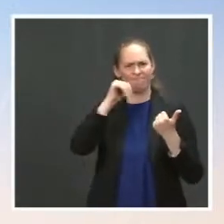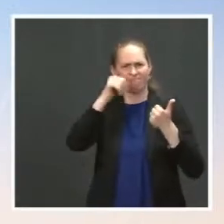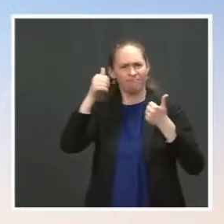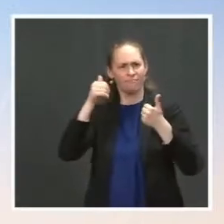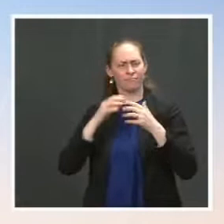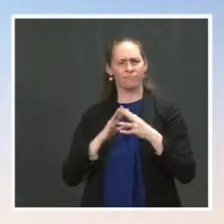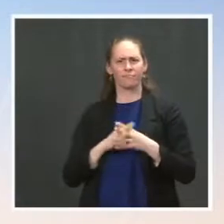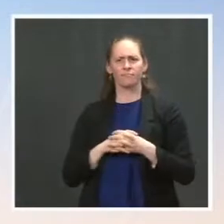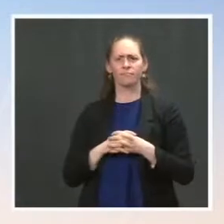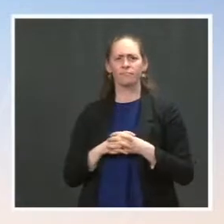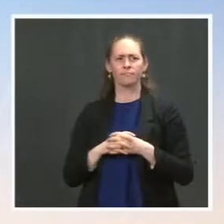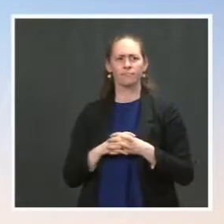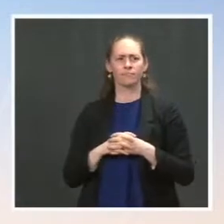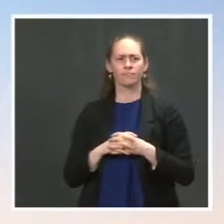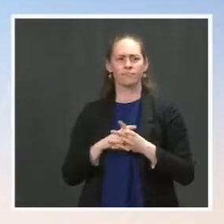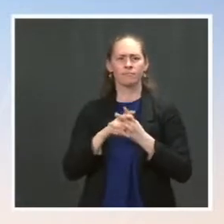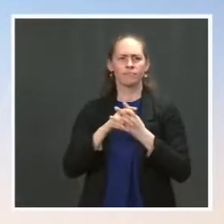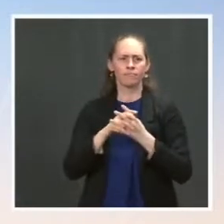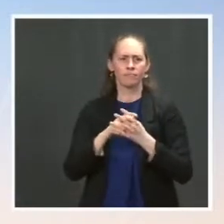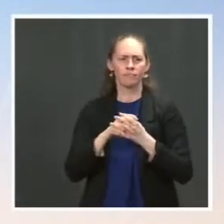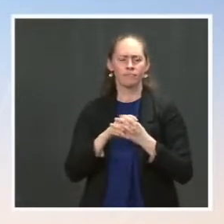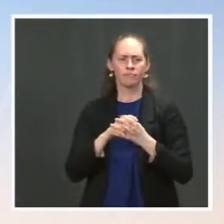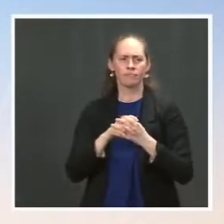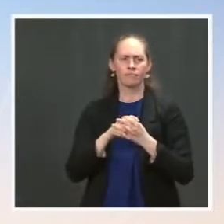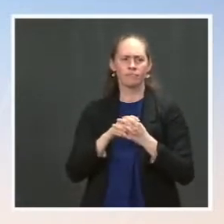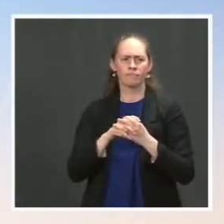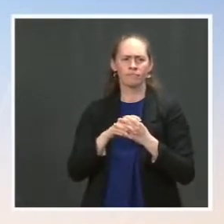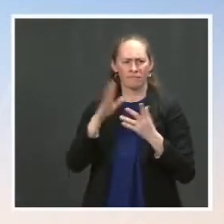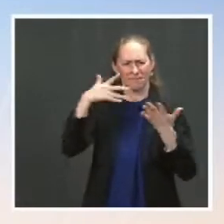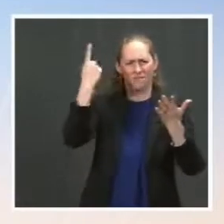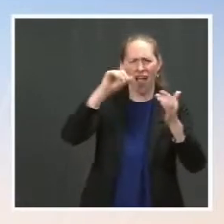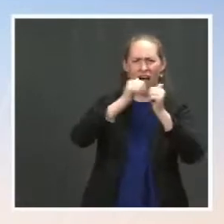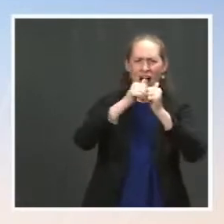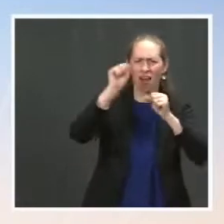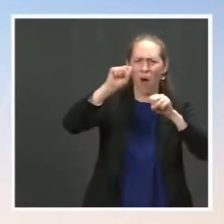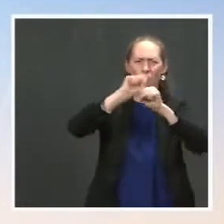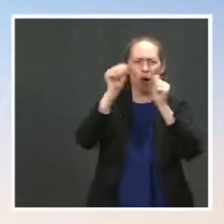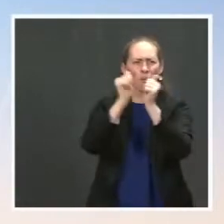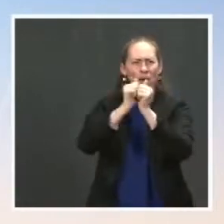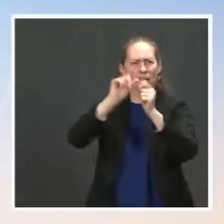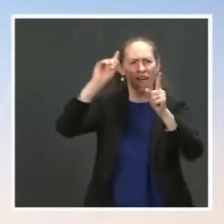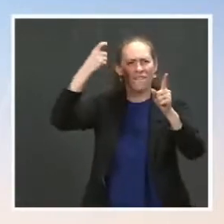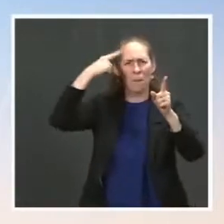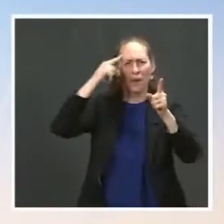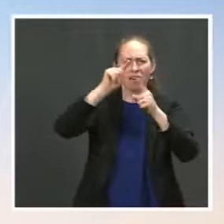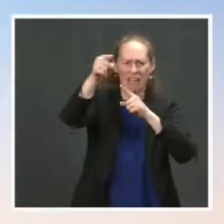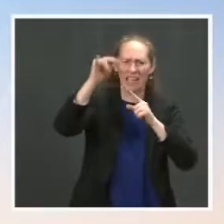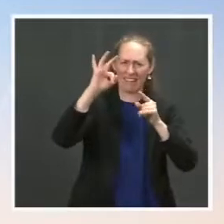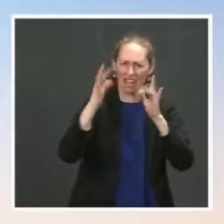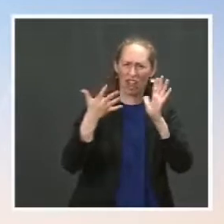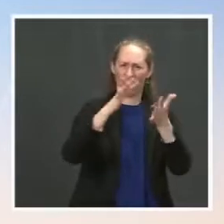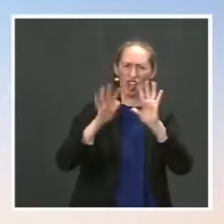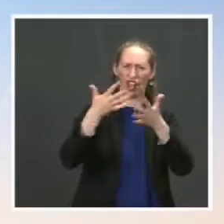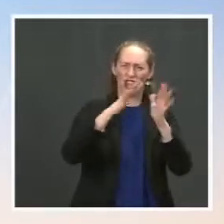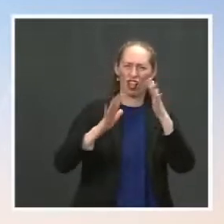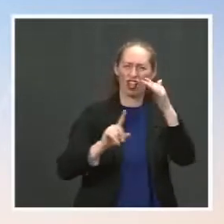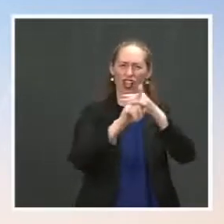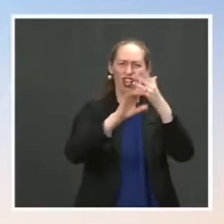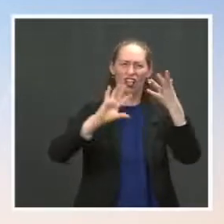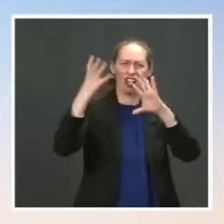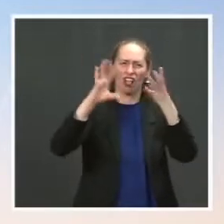with that government if those relationships seem fractured in a way? Well, you're right that when Special Envoy Zuniga was